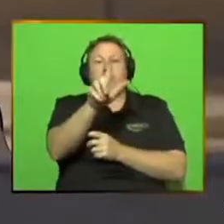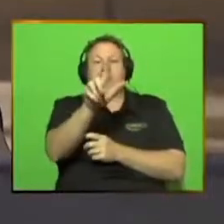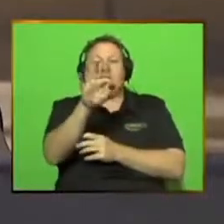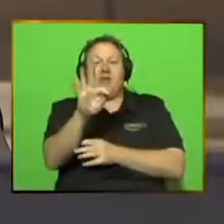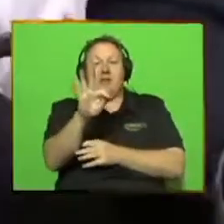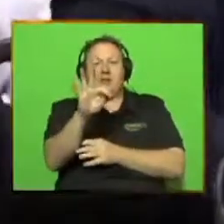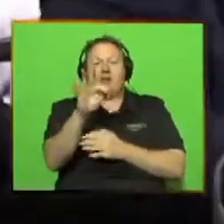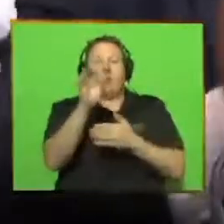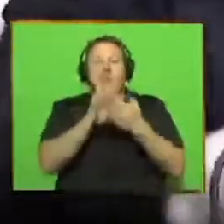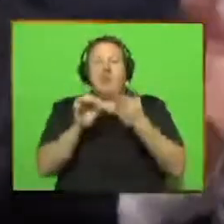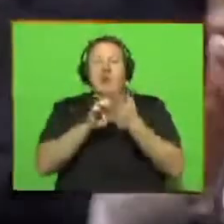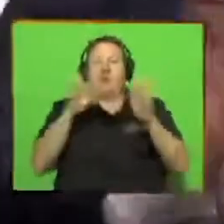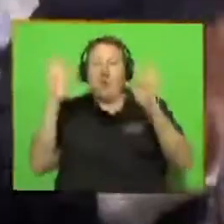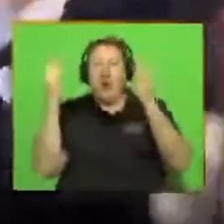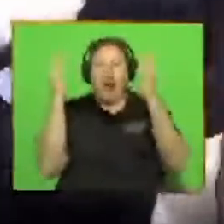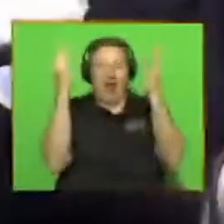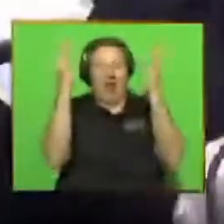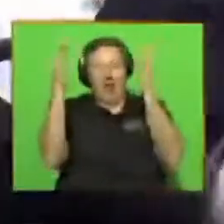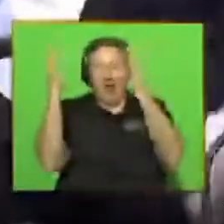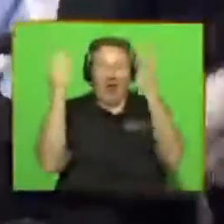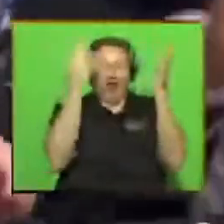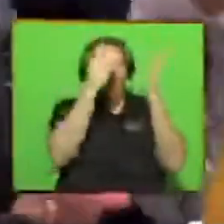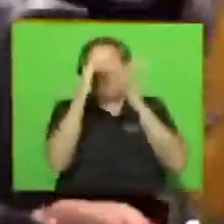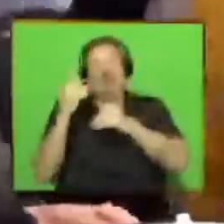273 votes.